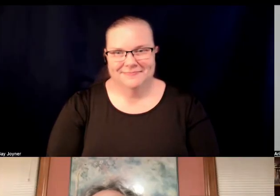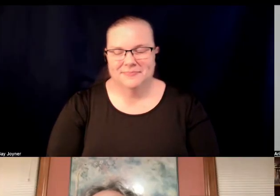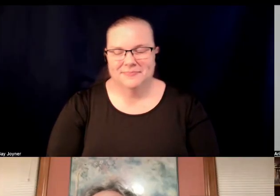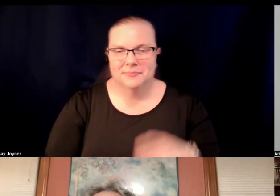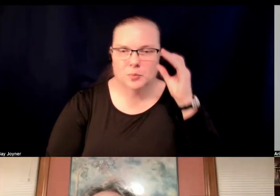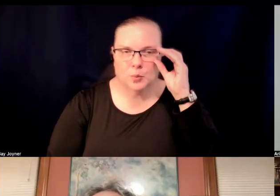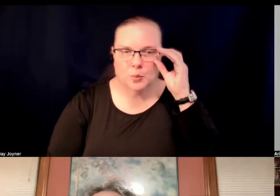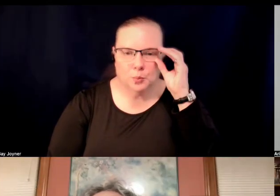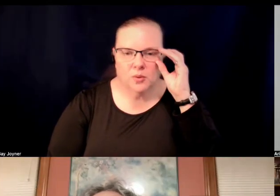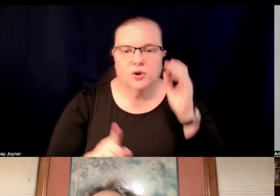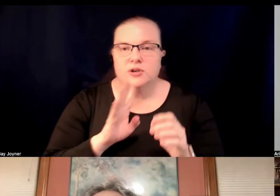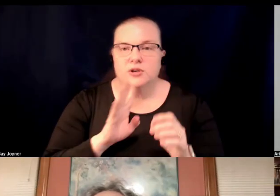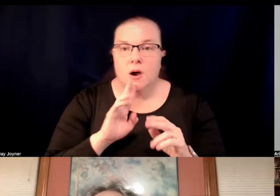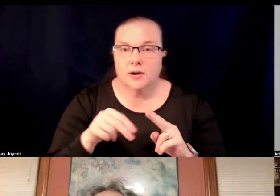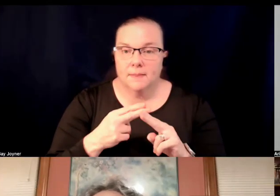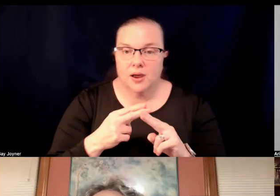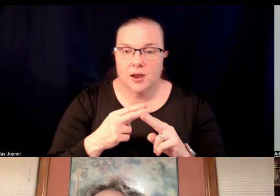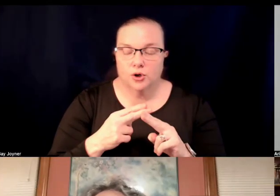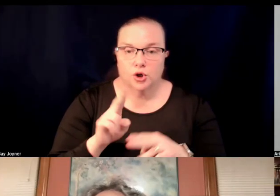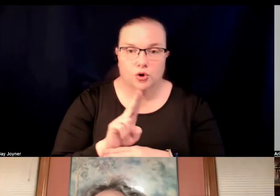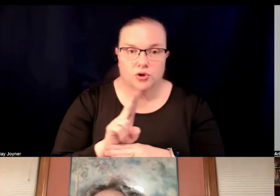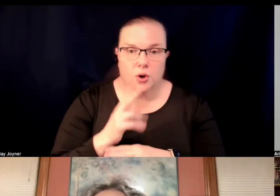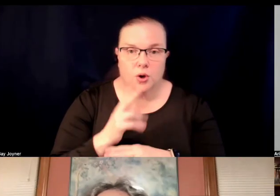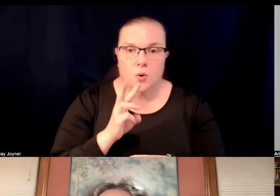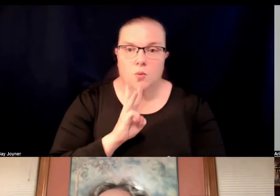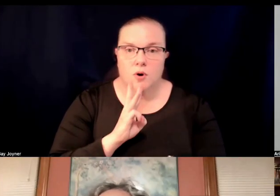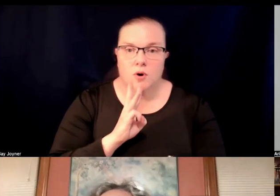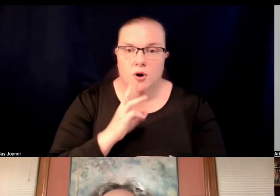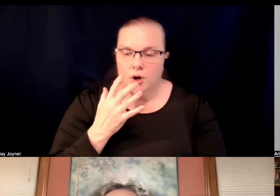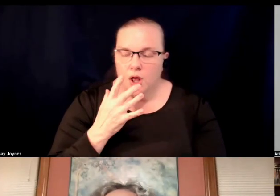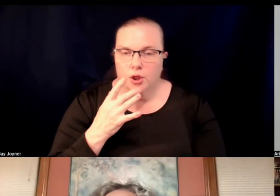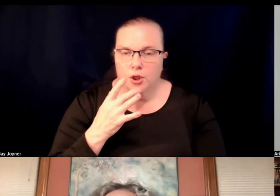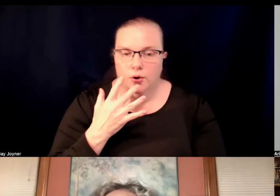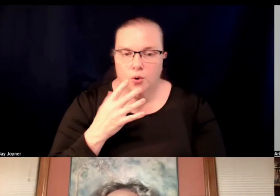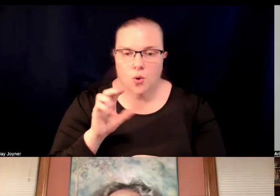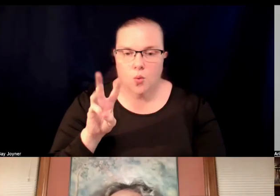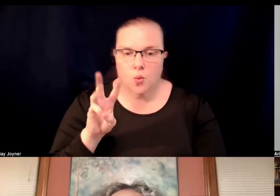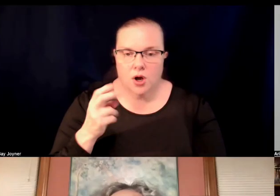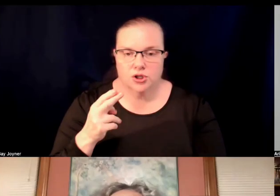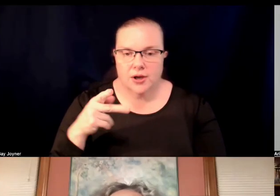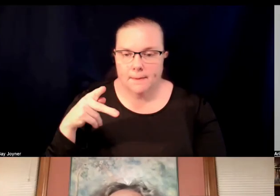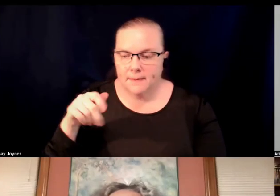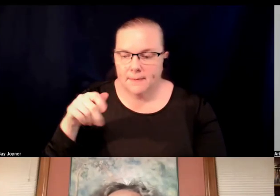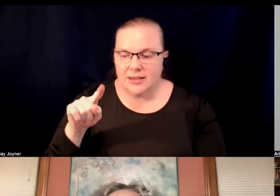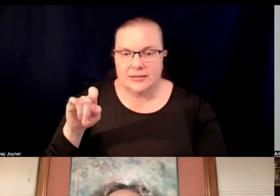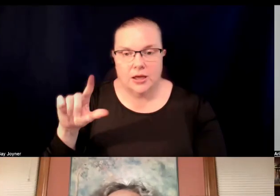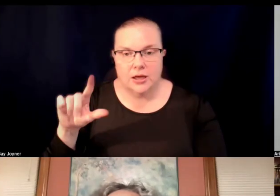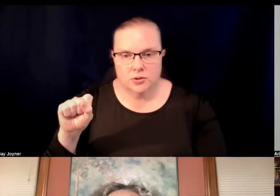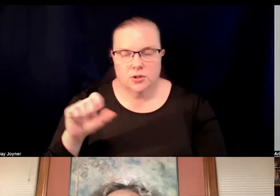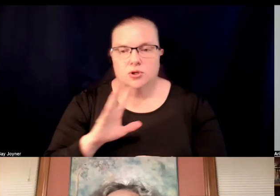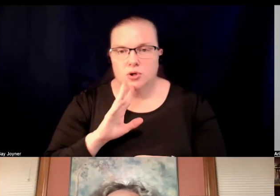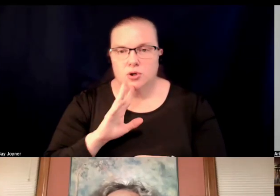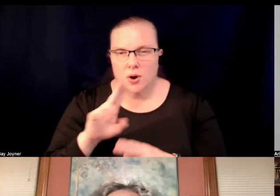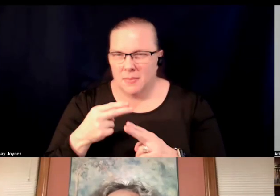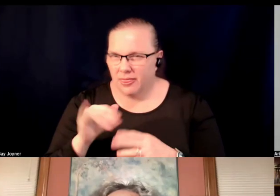So you talked about using watercolor wash and also with pastels. Can you talk about that a little bit? Yeah, so when I use